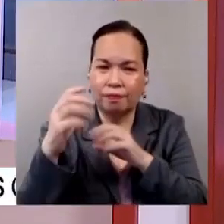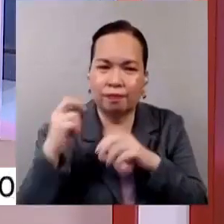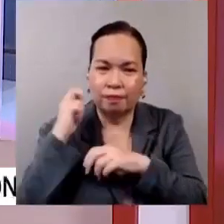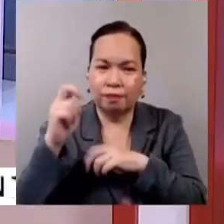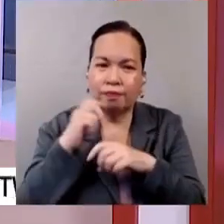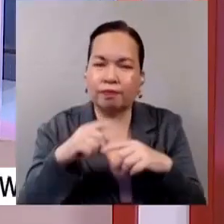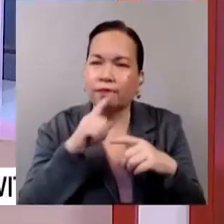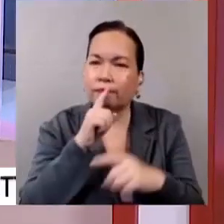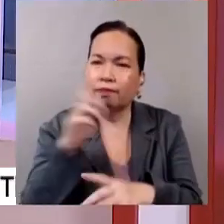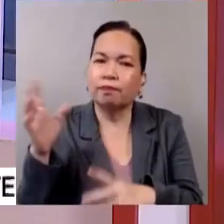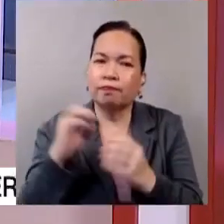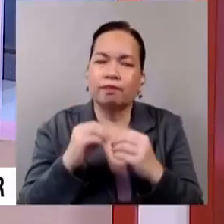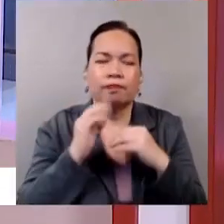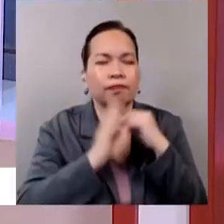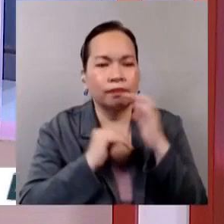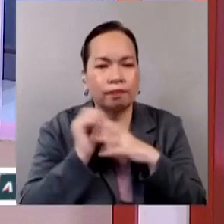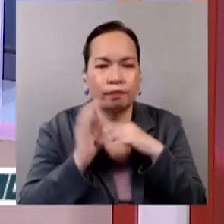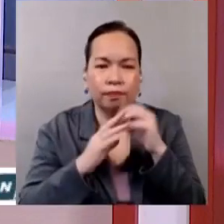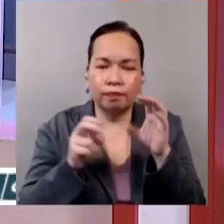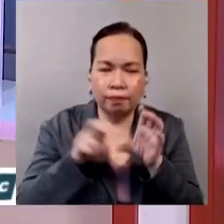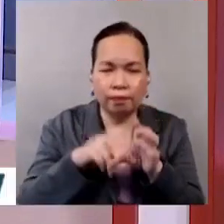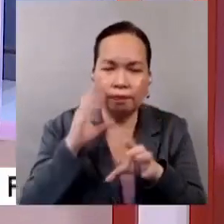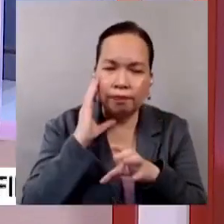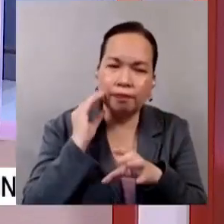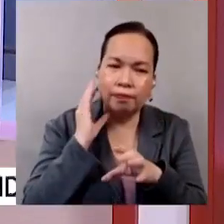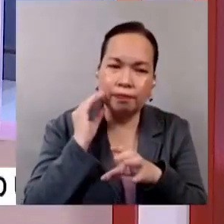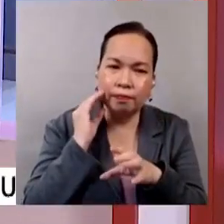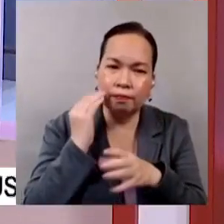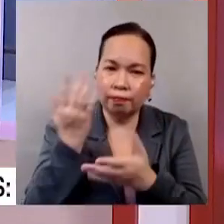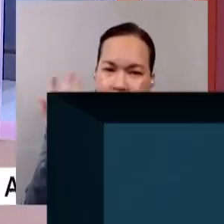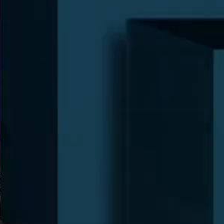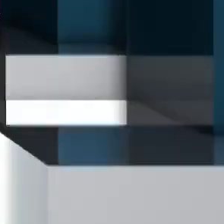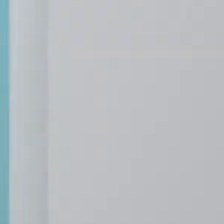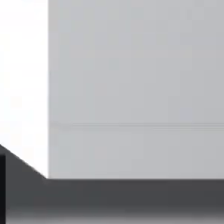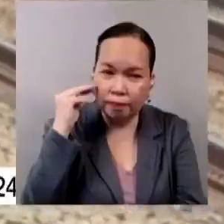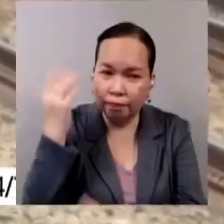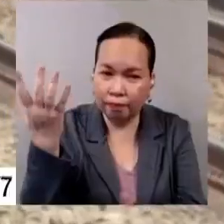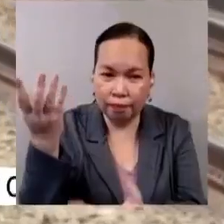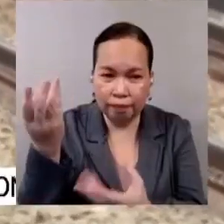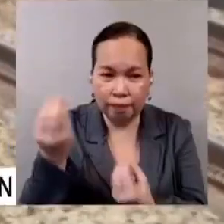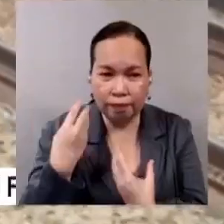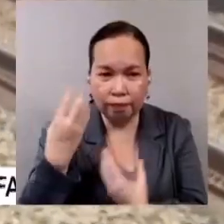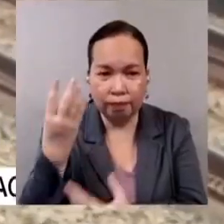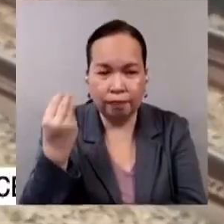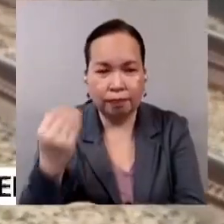a more comfortable ride. More from Jackie Manaba.